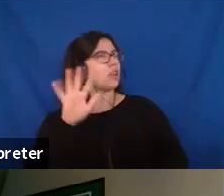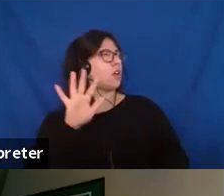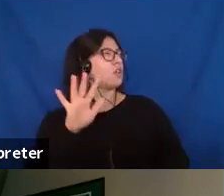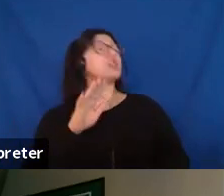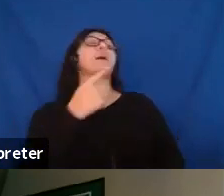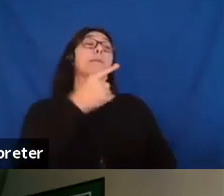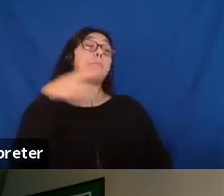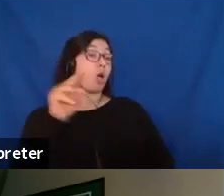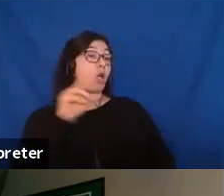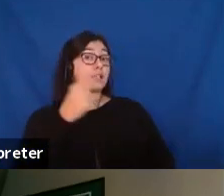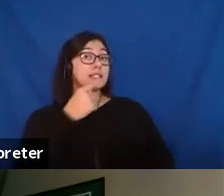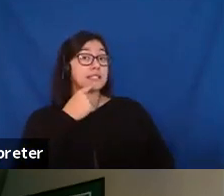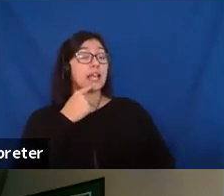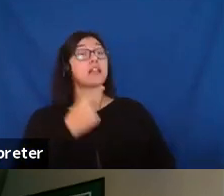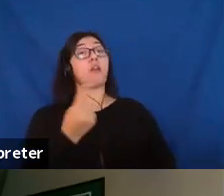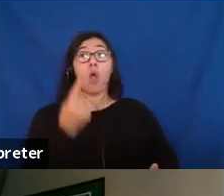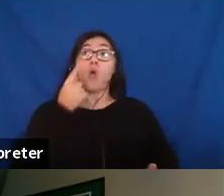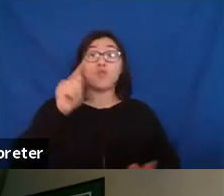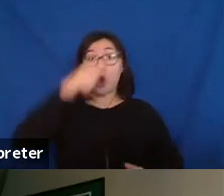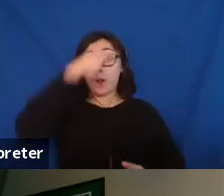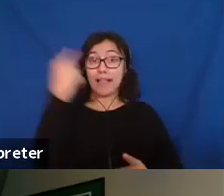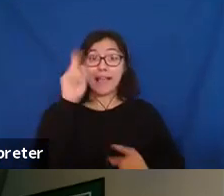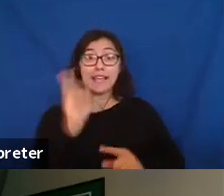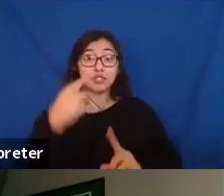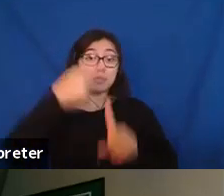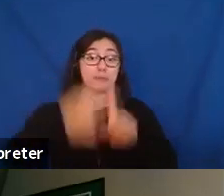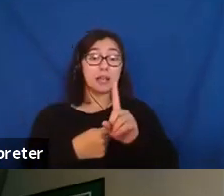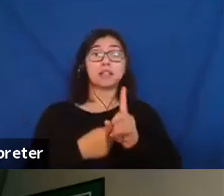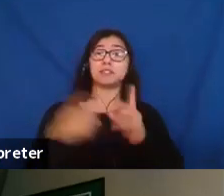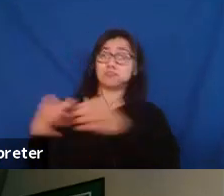in a rap group and serve up some good soul food.